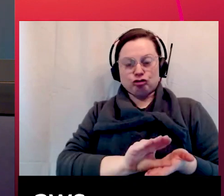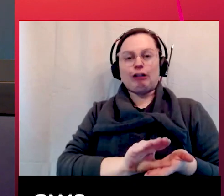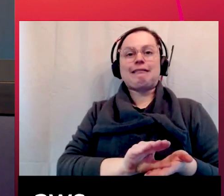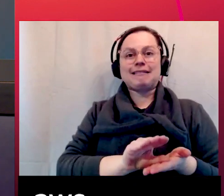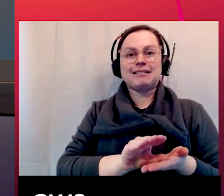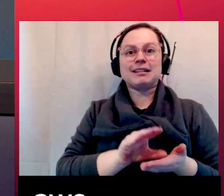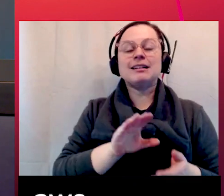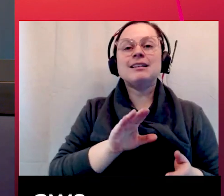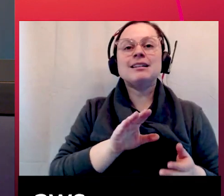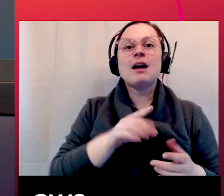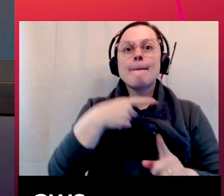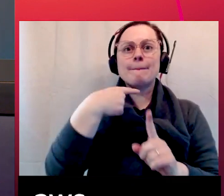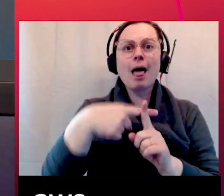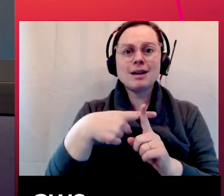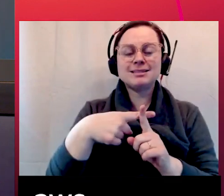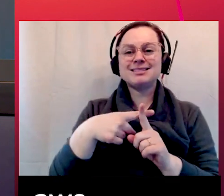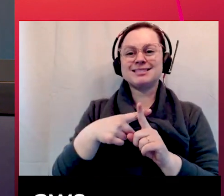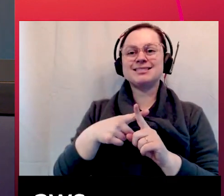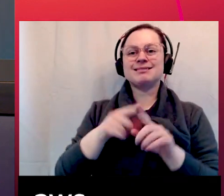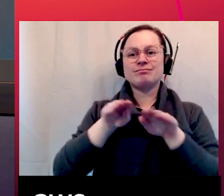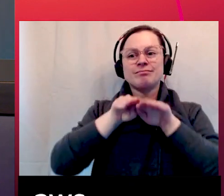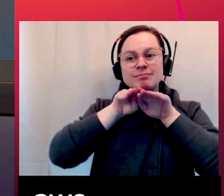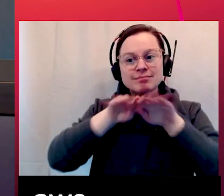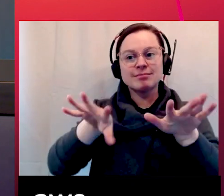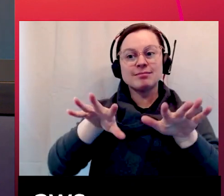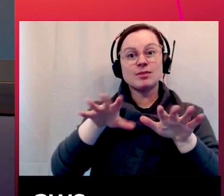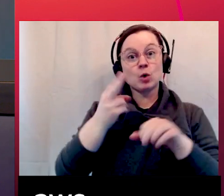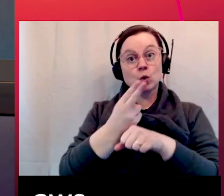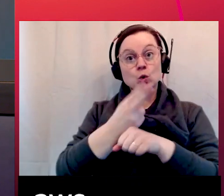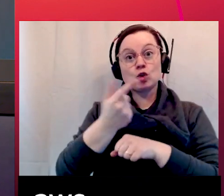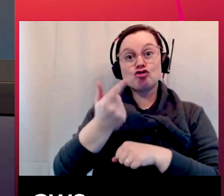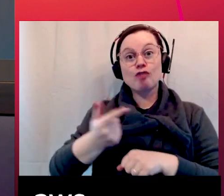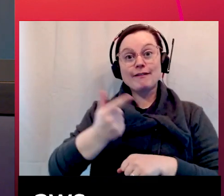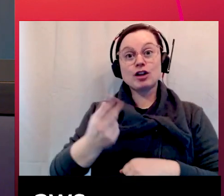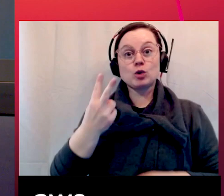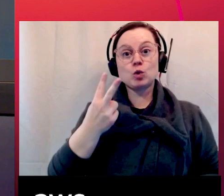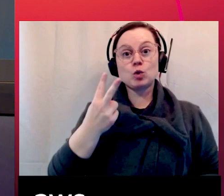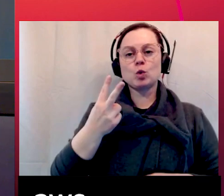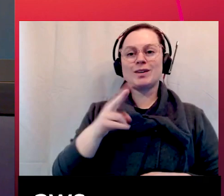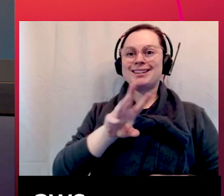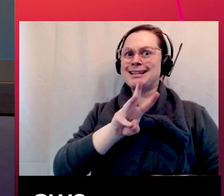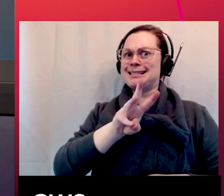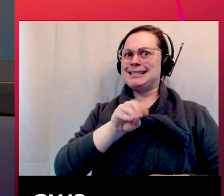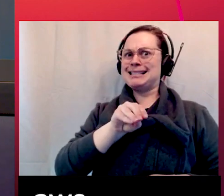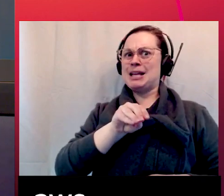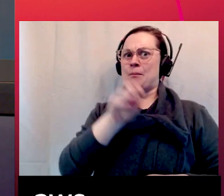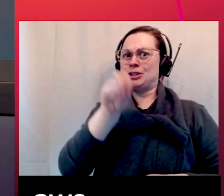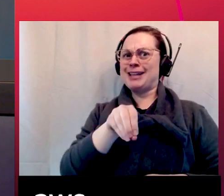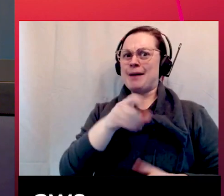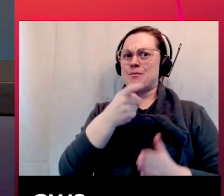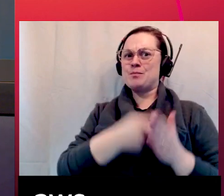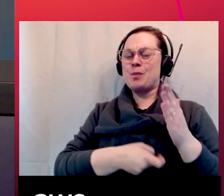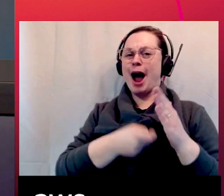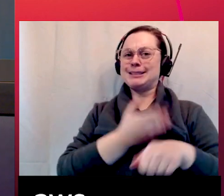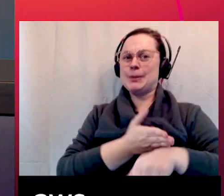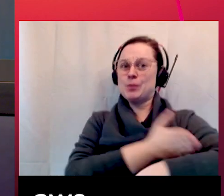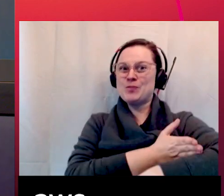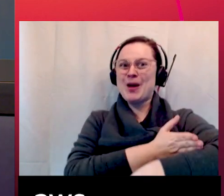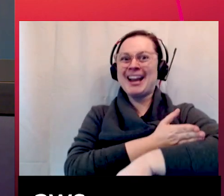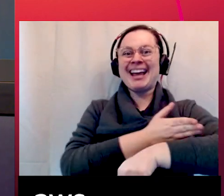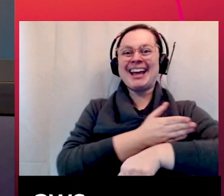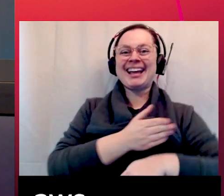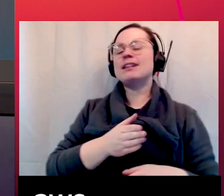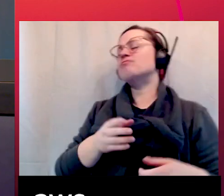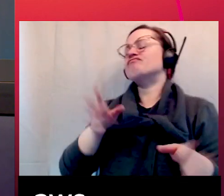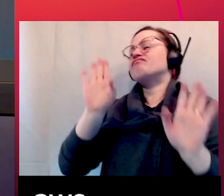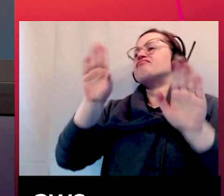80%. Then you deploy it on Graviton, you get a 63% price performance. Then you go to Graviton 3. Just for the heck of it. Just for the heck of it. Just for the